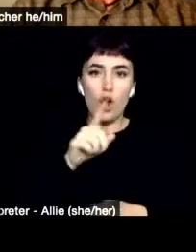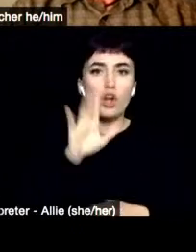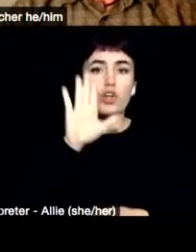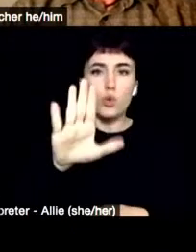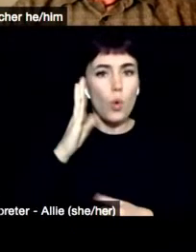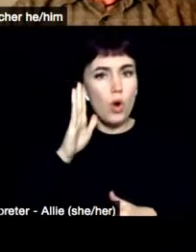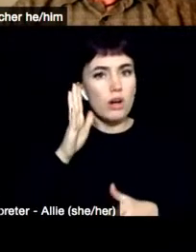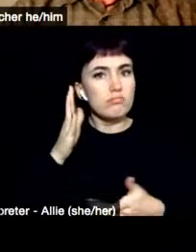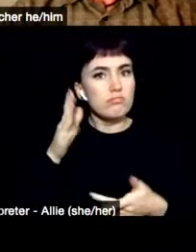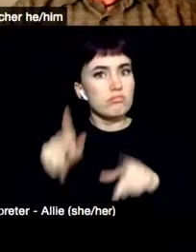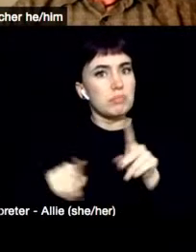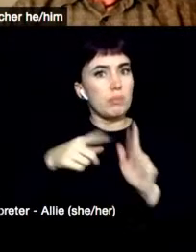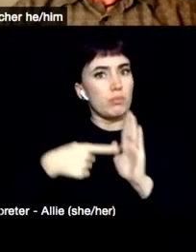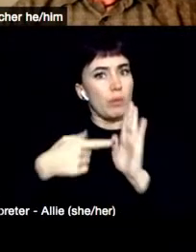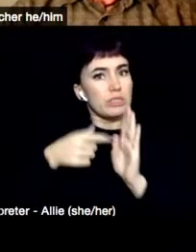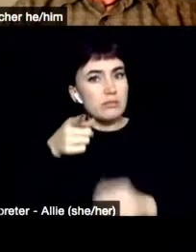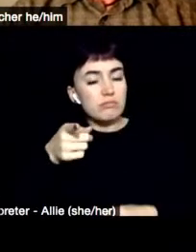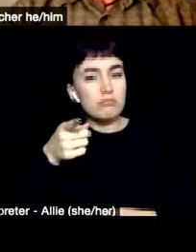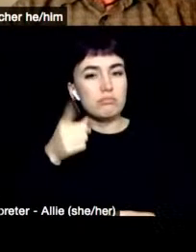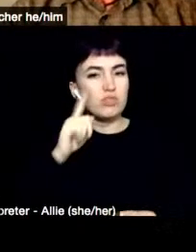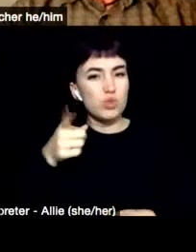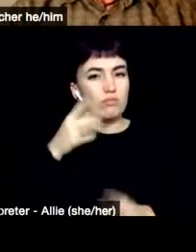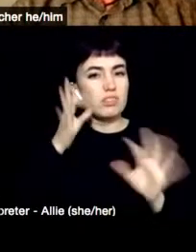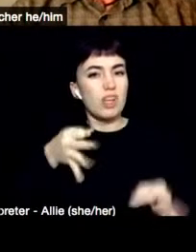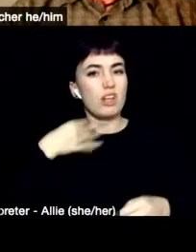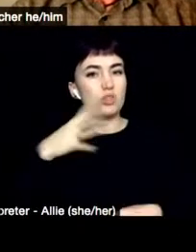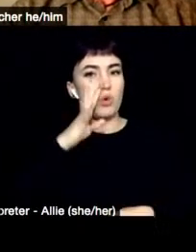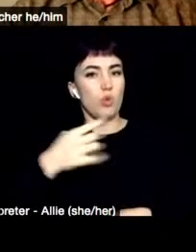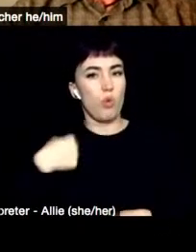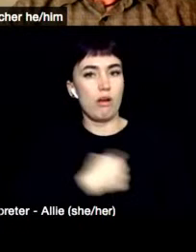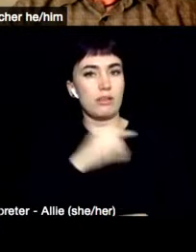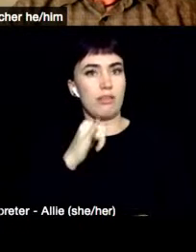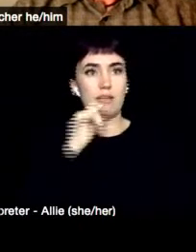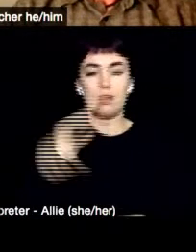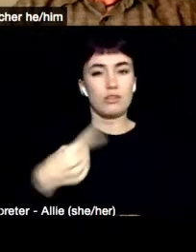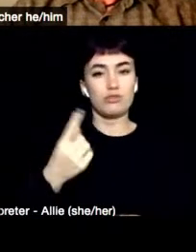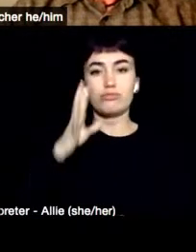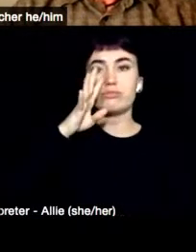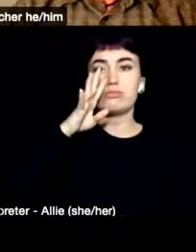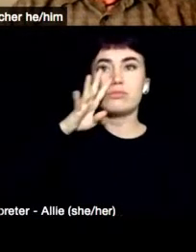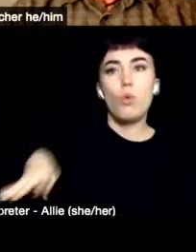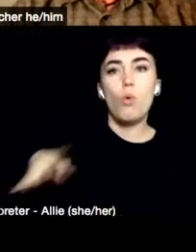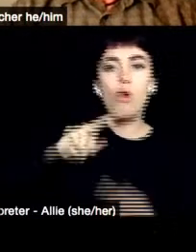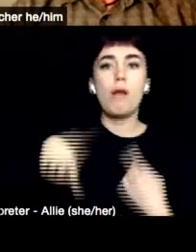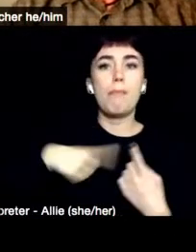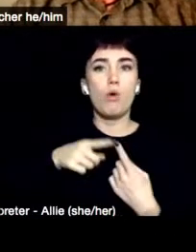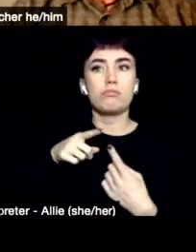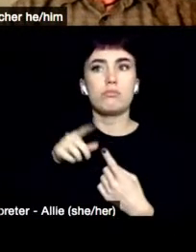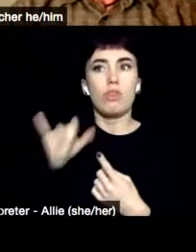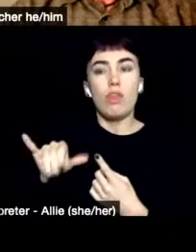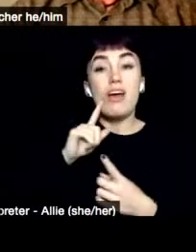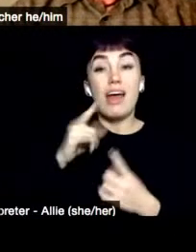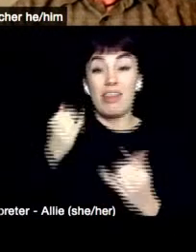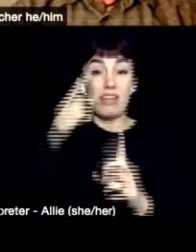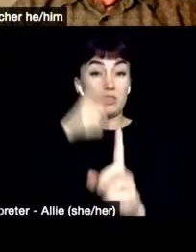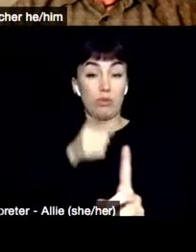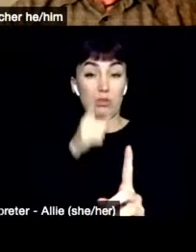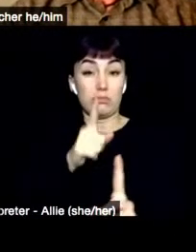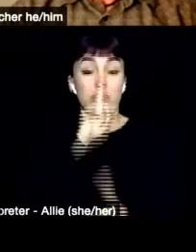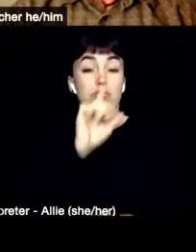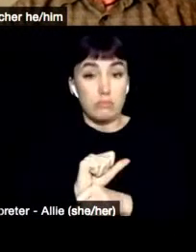constituents, and you have chosen to ignore us. And that's not just about ignoring. At this point, this is